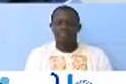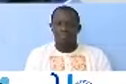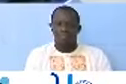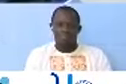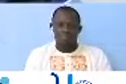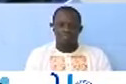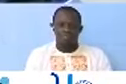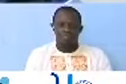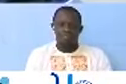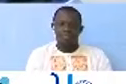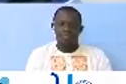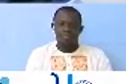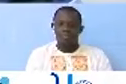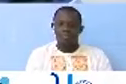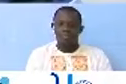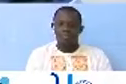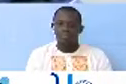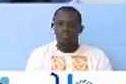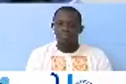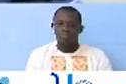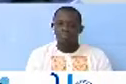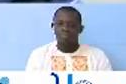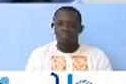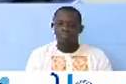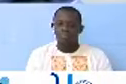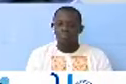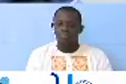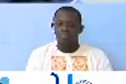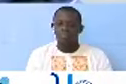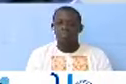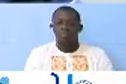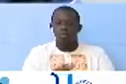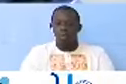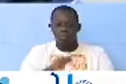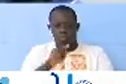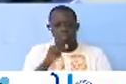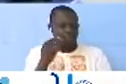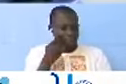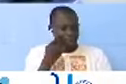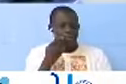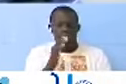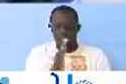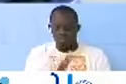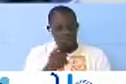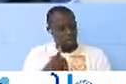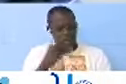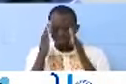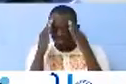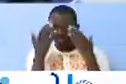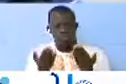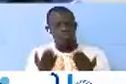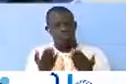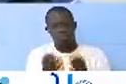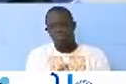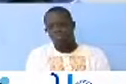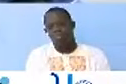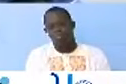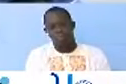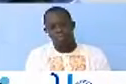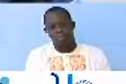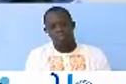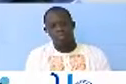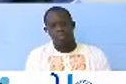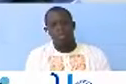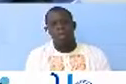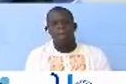kenyi ni muke mula. Olu la that very day. Malong, I did not know. Because be along kunte sudo